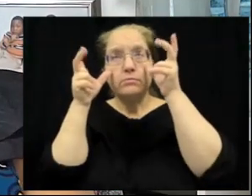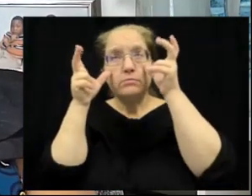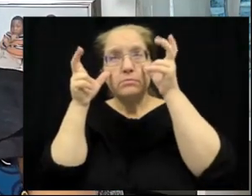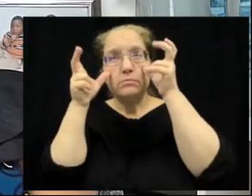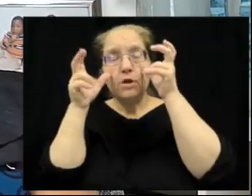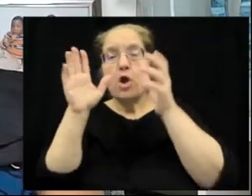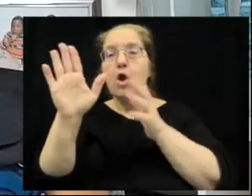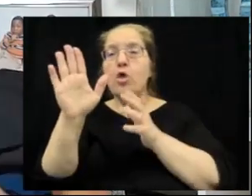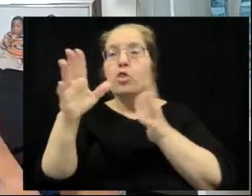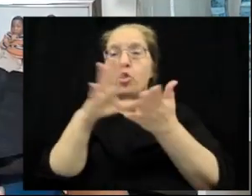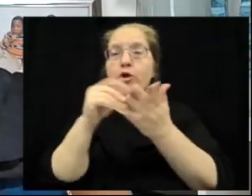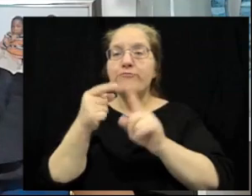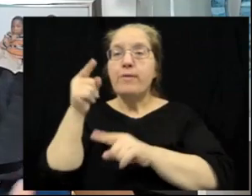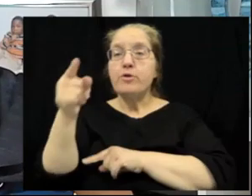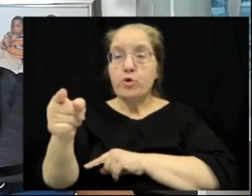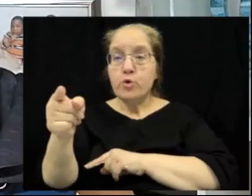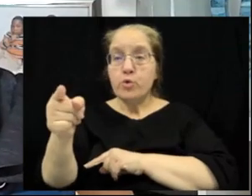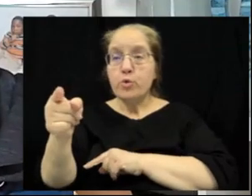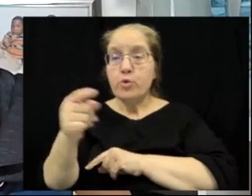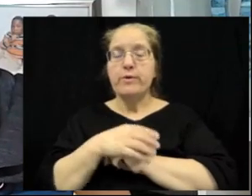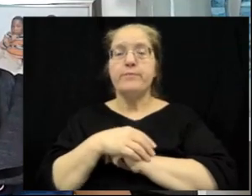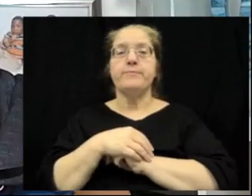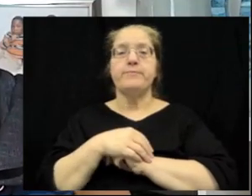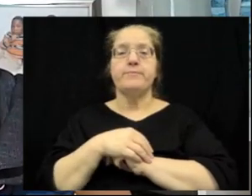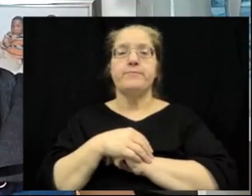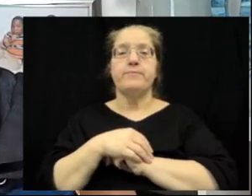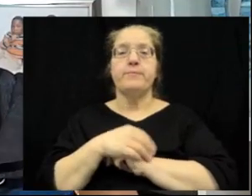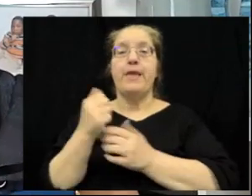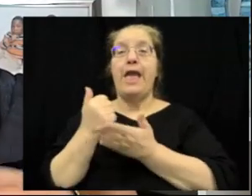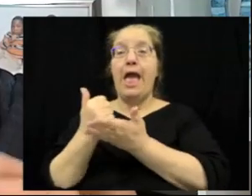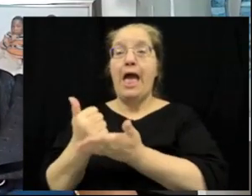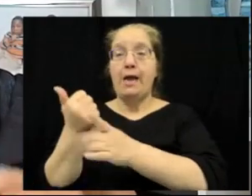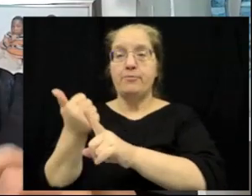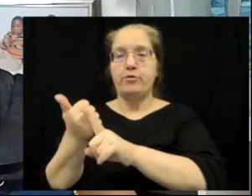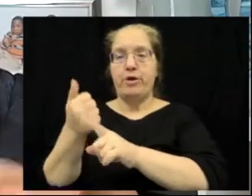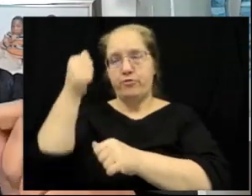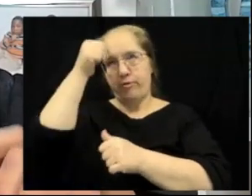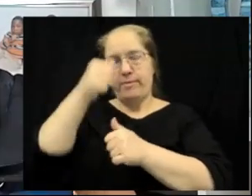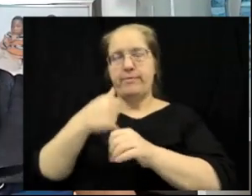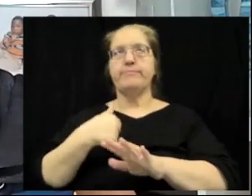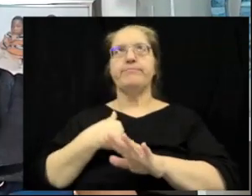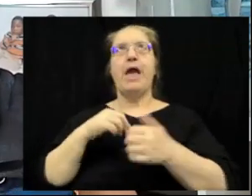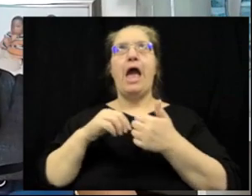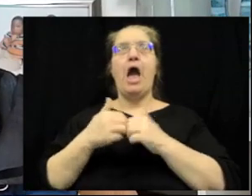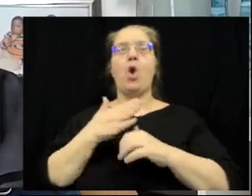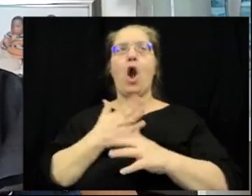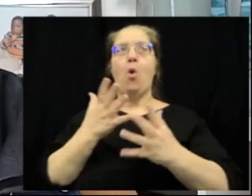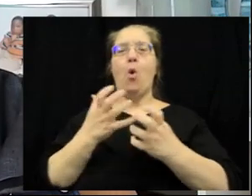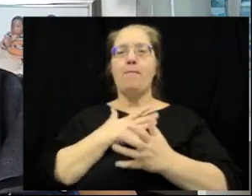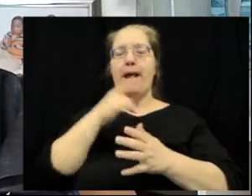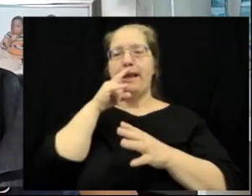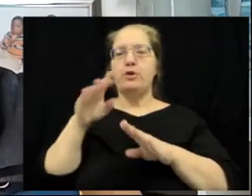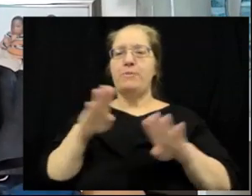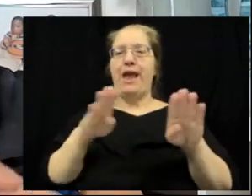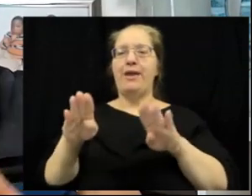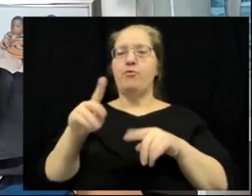skill. So if you can help yourself, remind yourself, how do I want my kid to behave as an